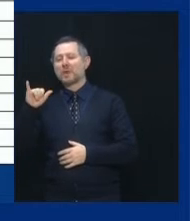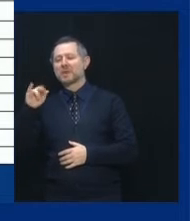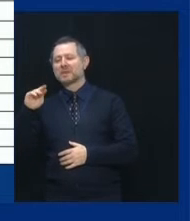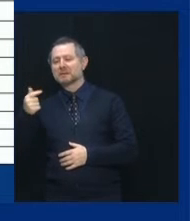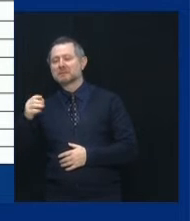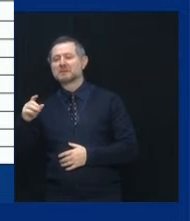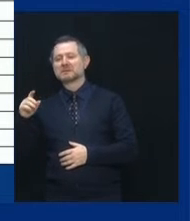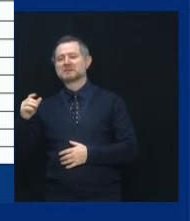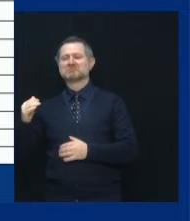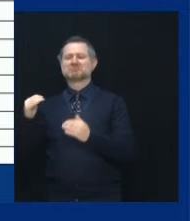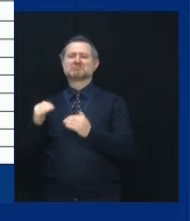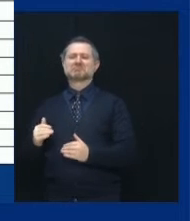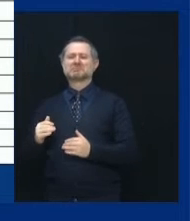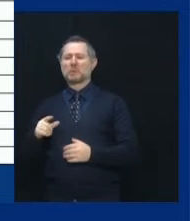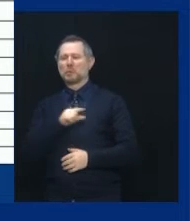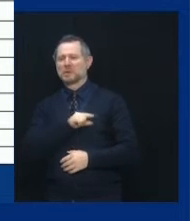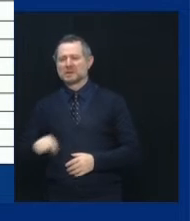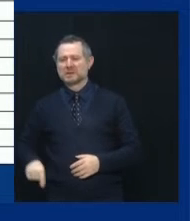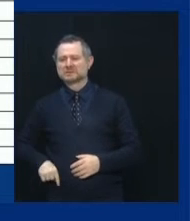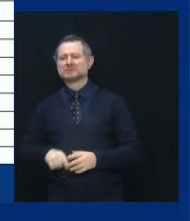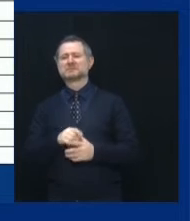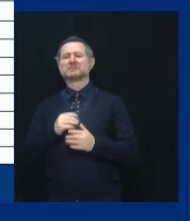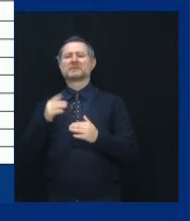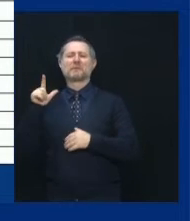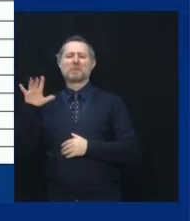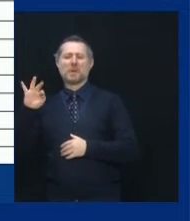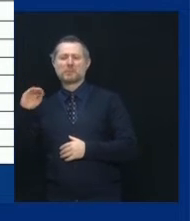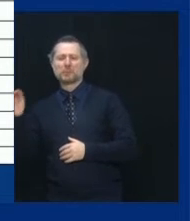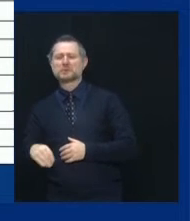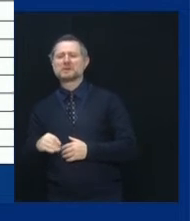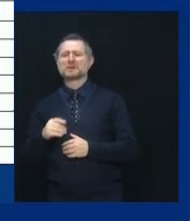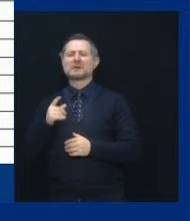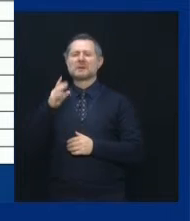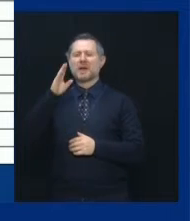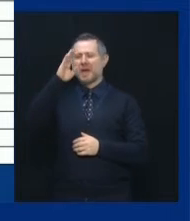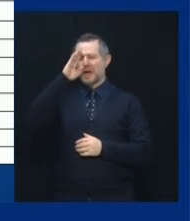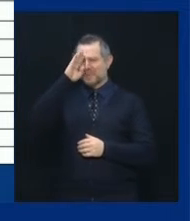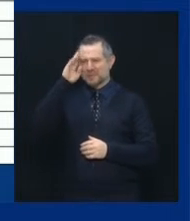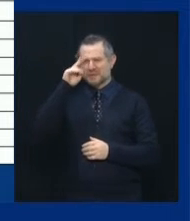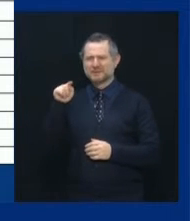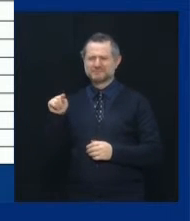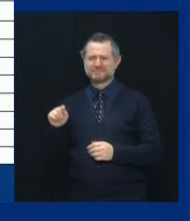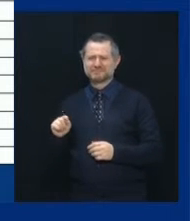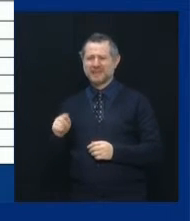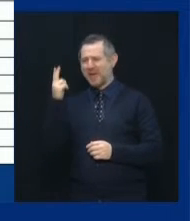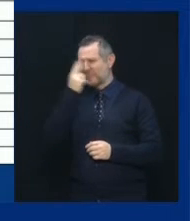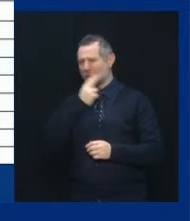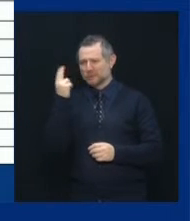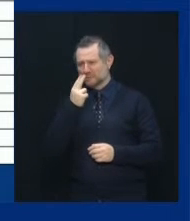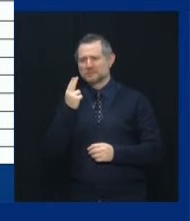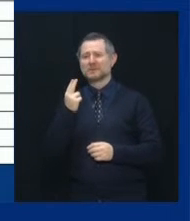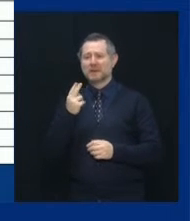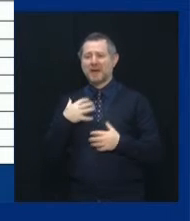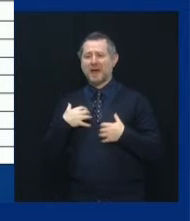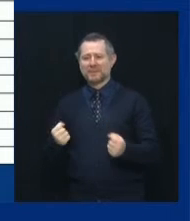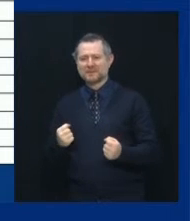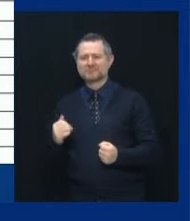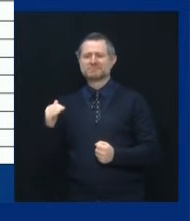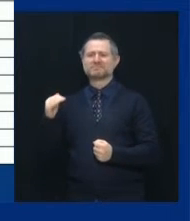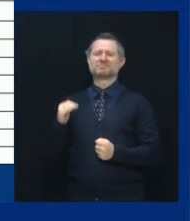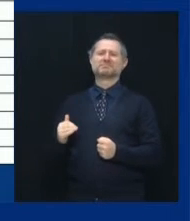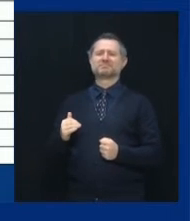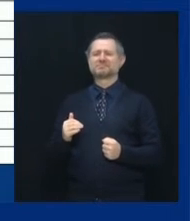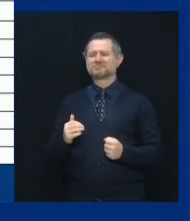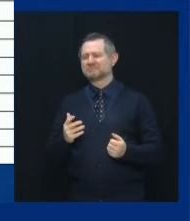Queens, 29. Catholic Health, St. Joseph's, 29. Catholic Health, 33. New